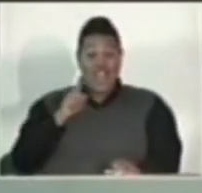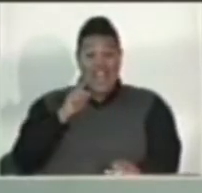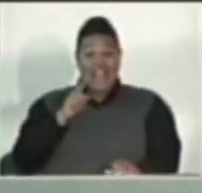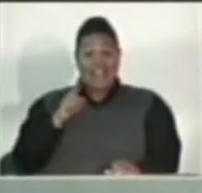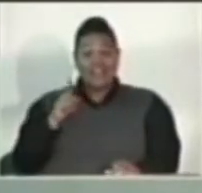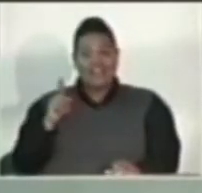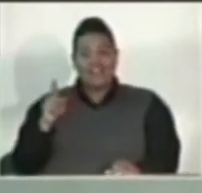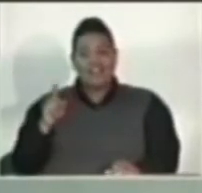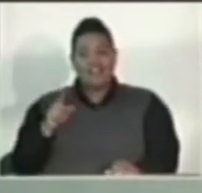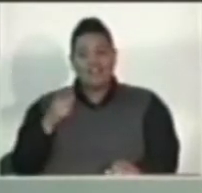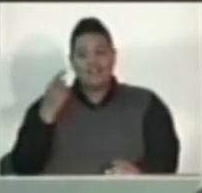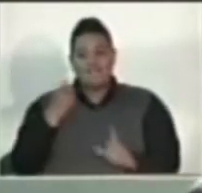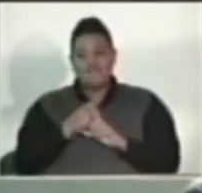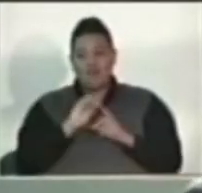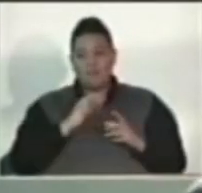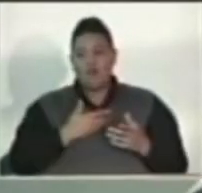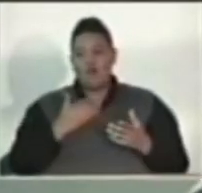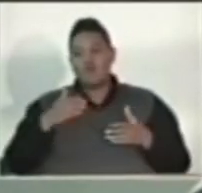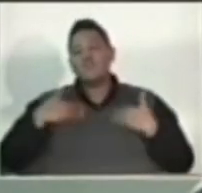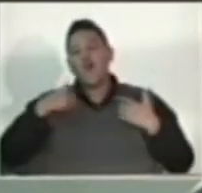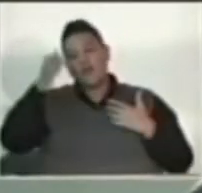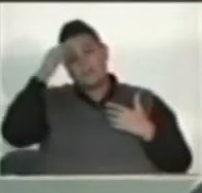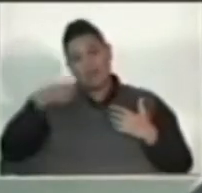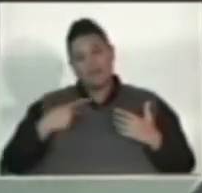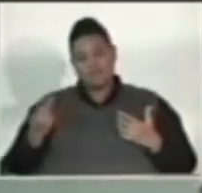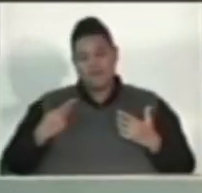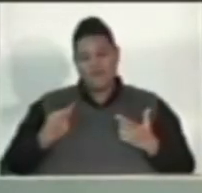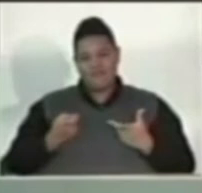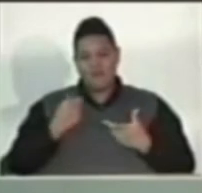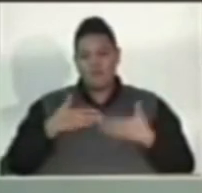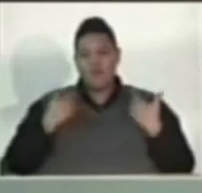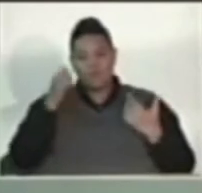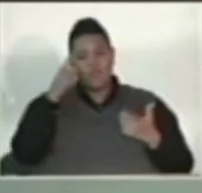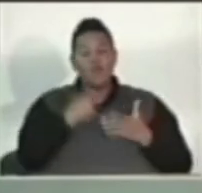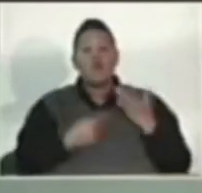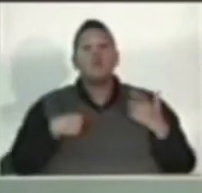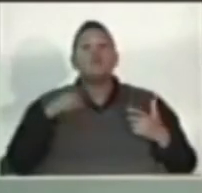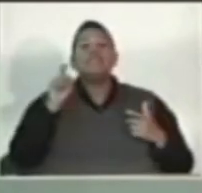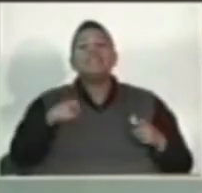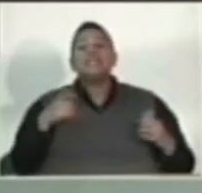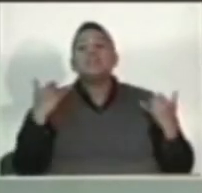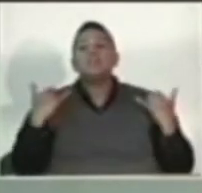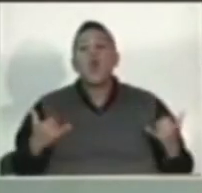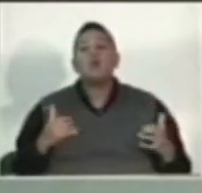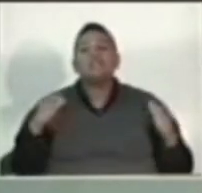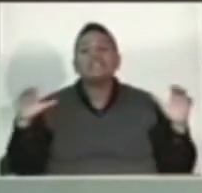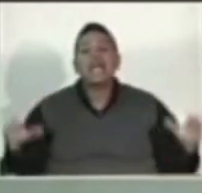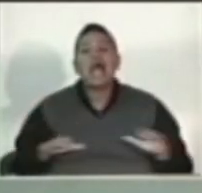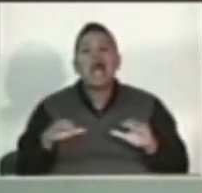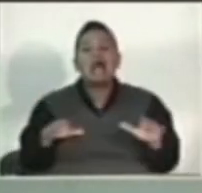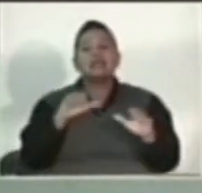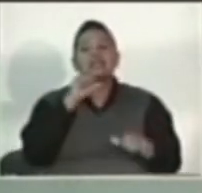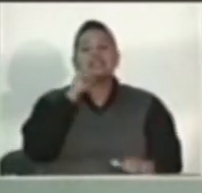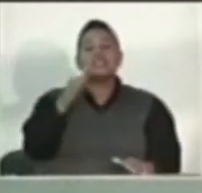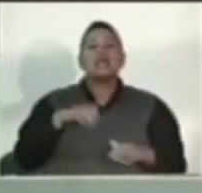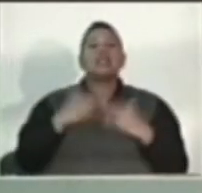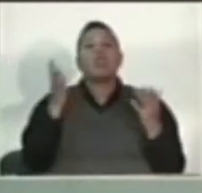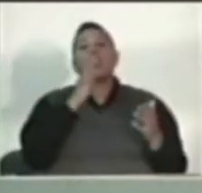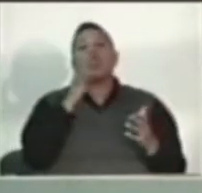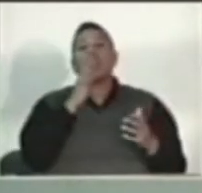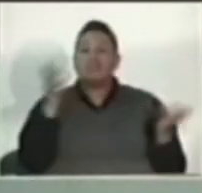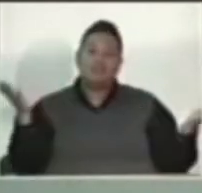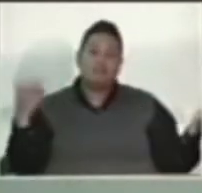popular song from our era, carry about young men, what we need now is action, not a bag of mouth.